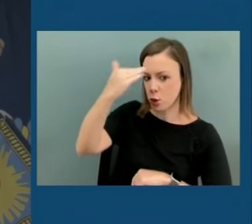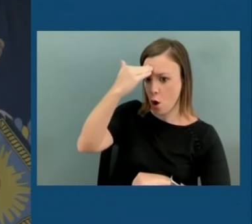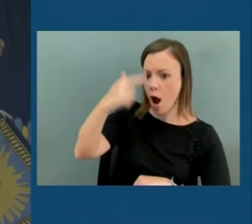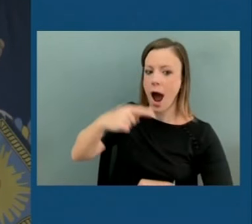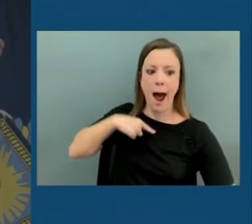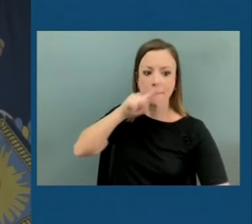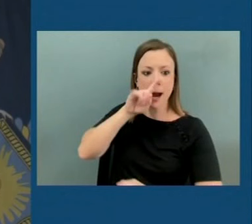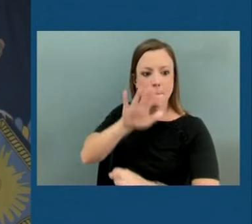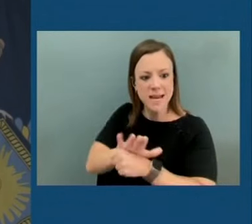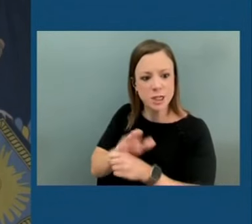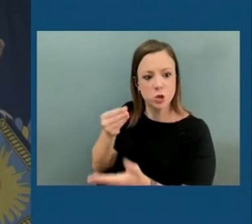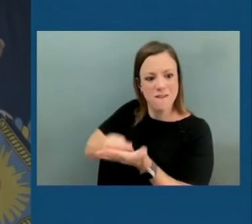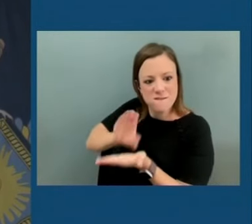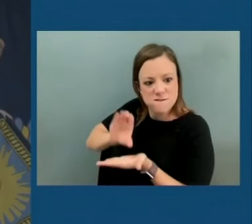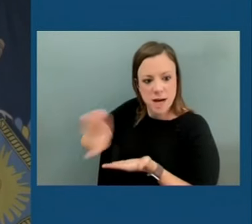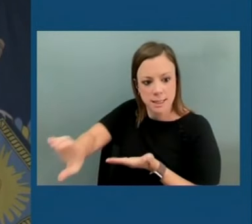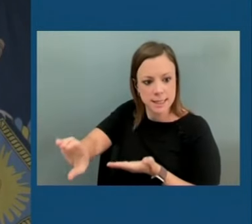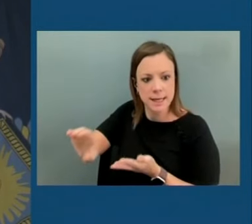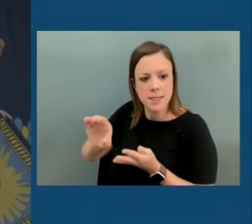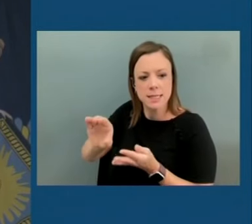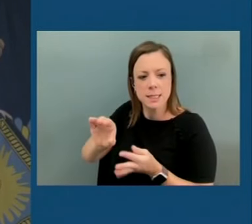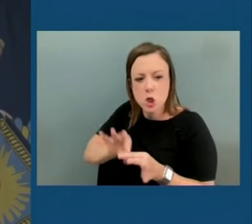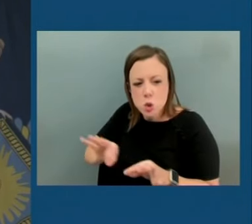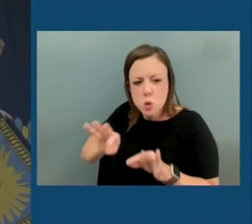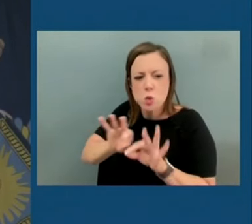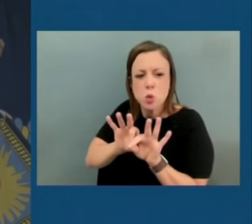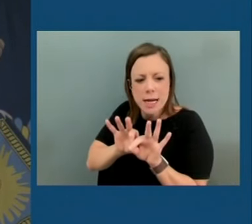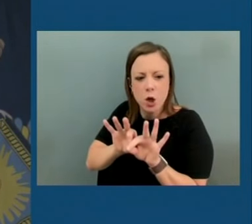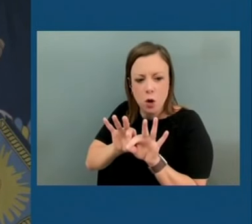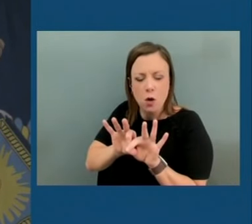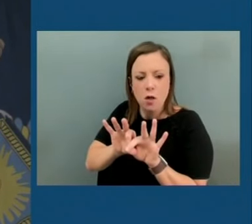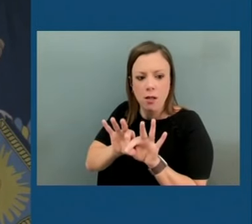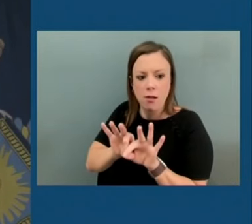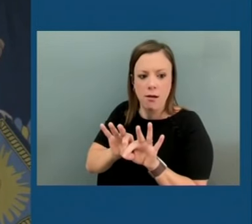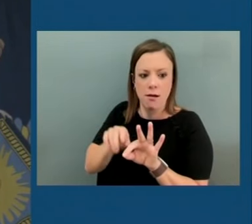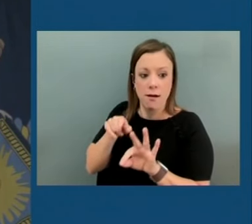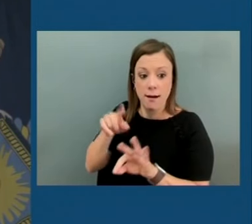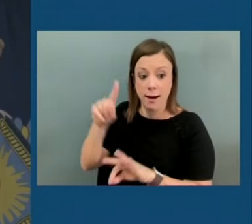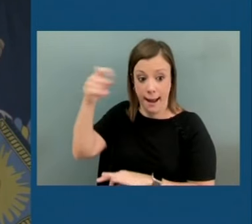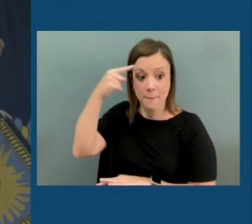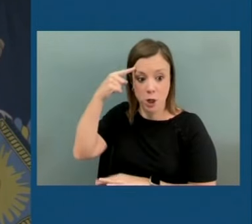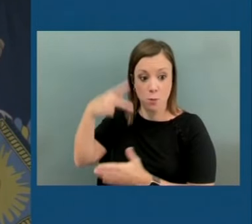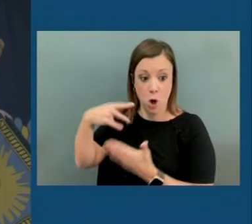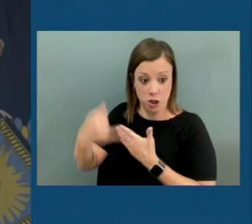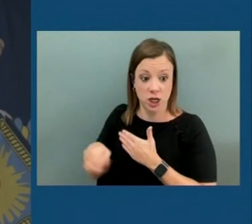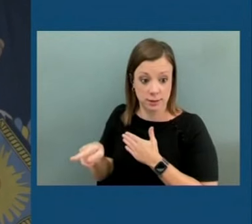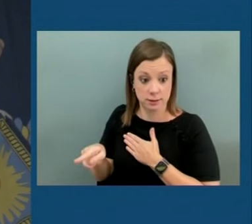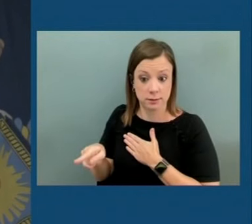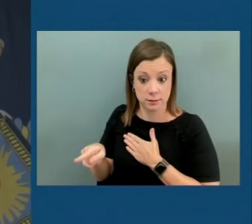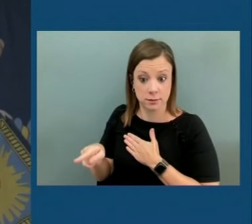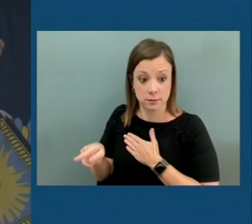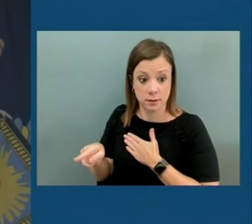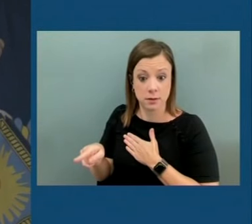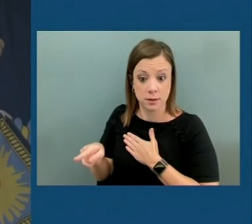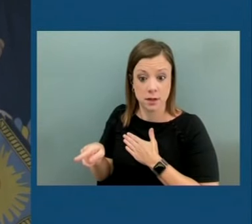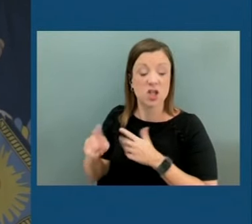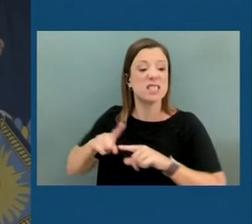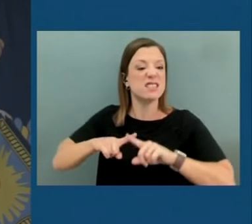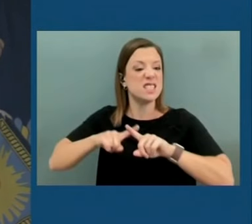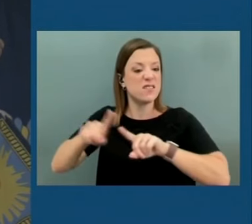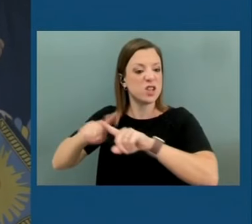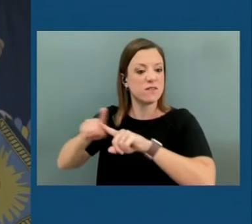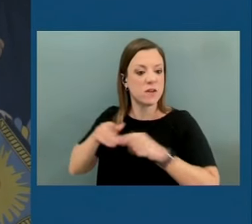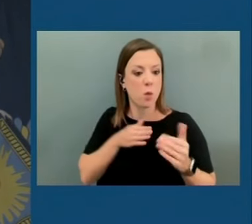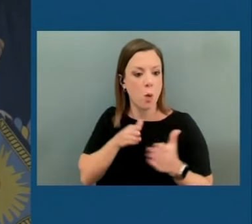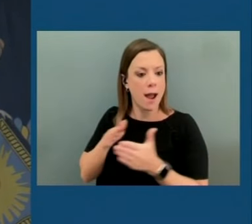funding these critical capital projects. And there are various ways to fund them. As I've said, we've been funding these